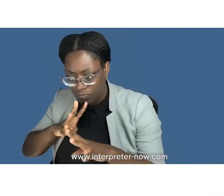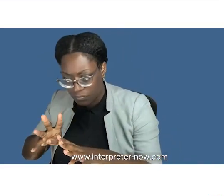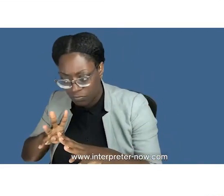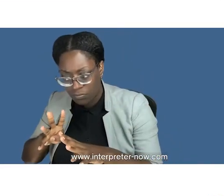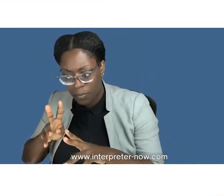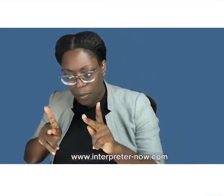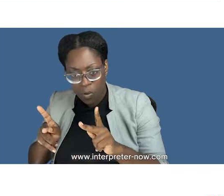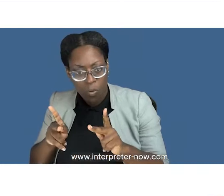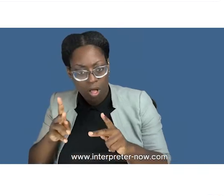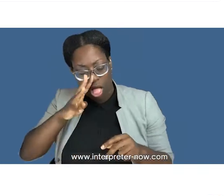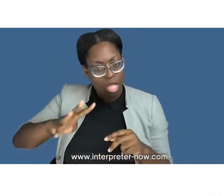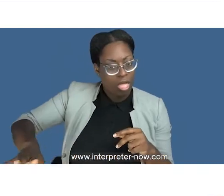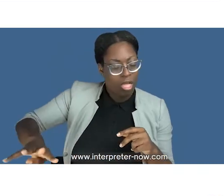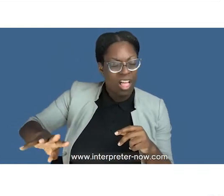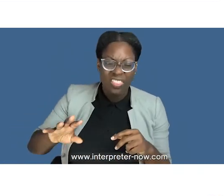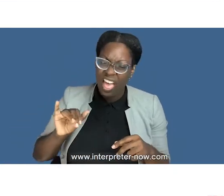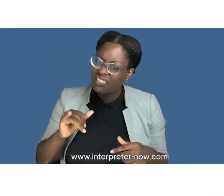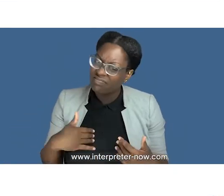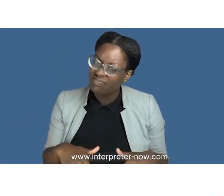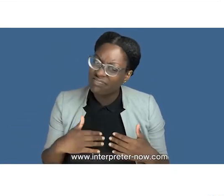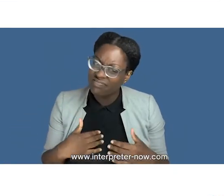to champion that idea. So,